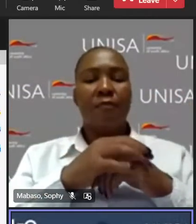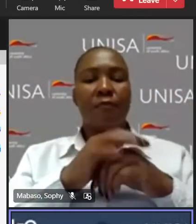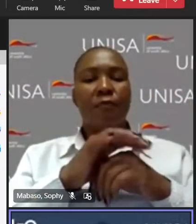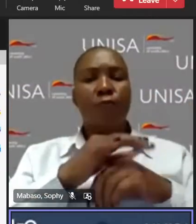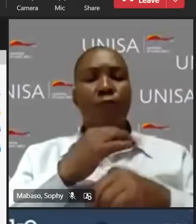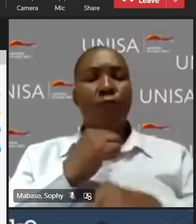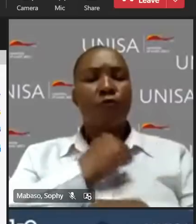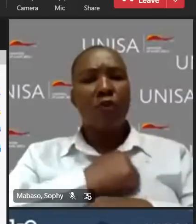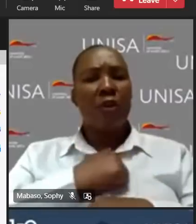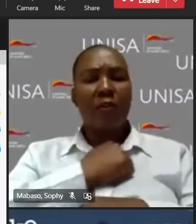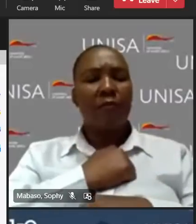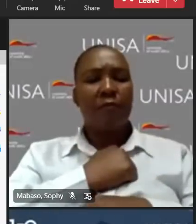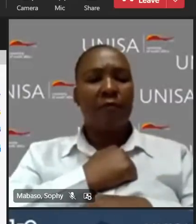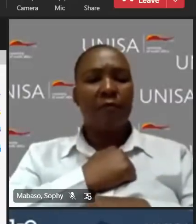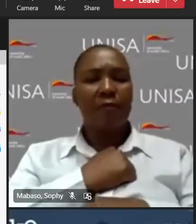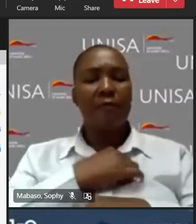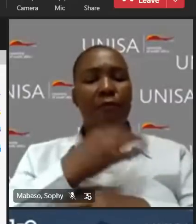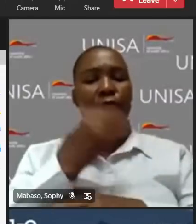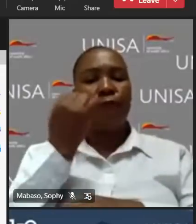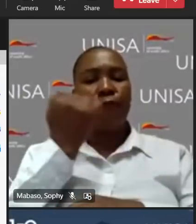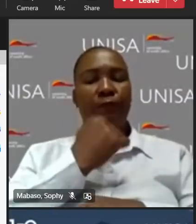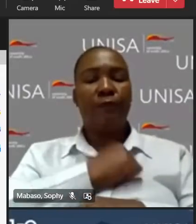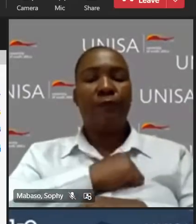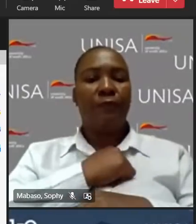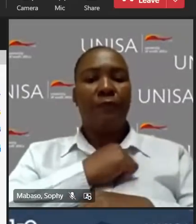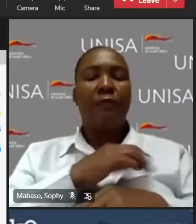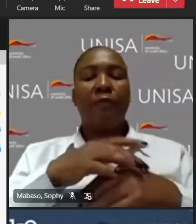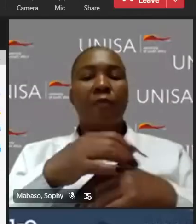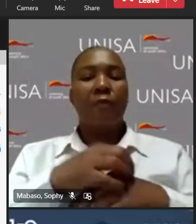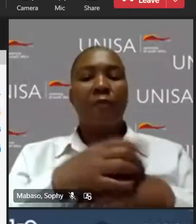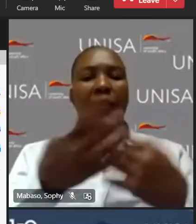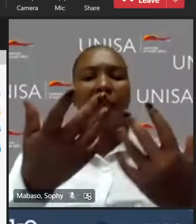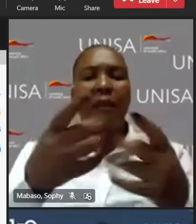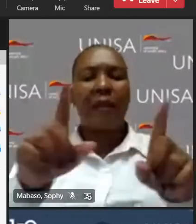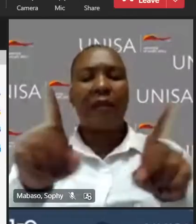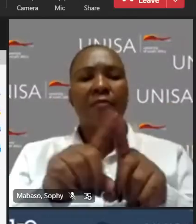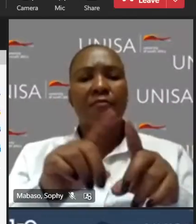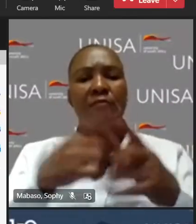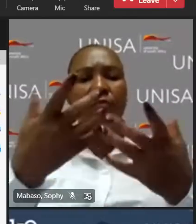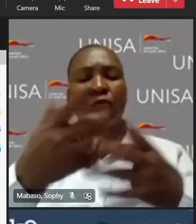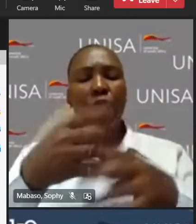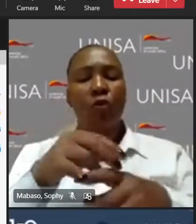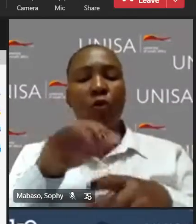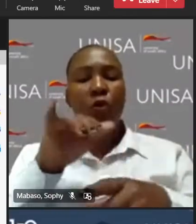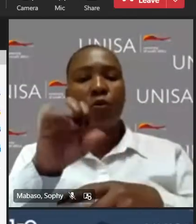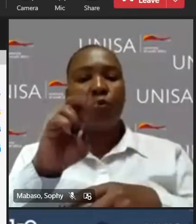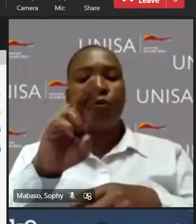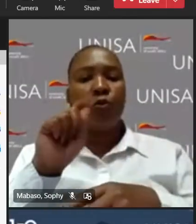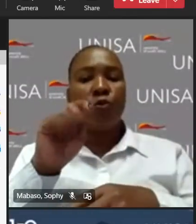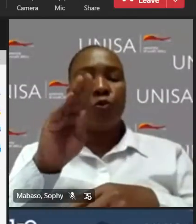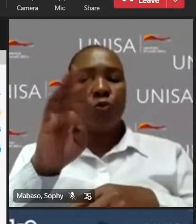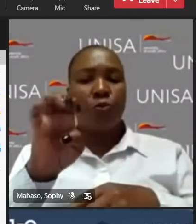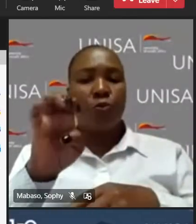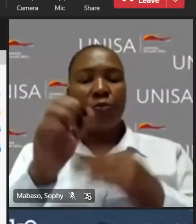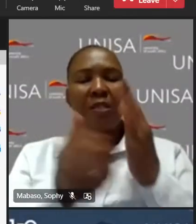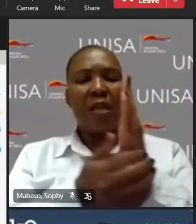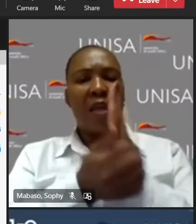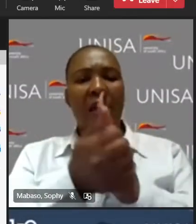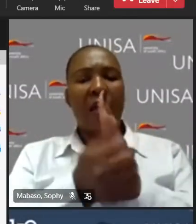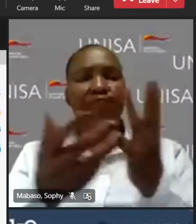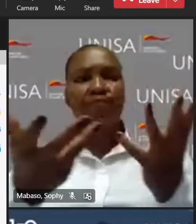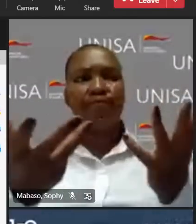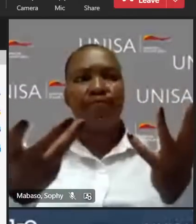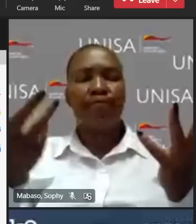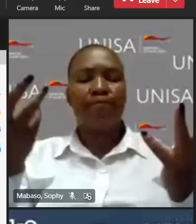yes. So my apologies to interrupt. It looks like on the YouTube side, there